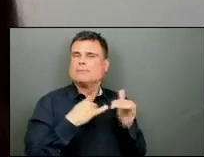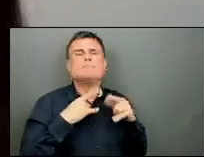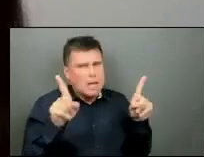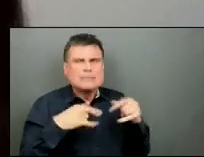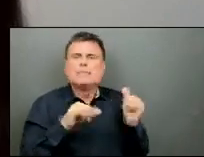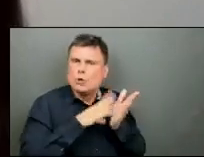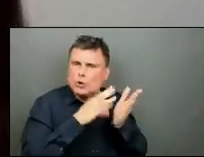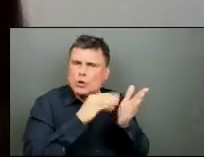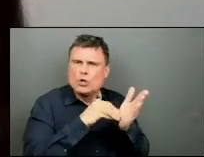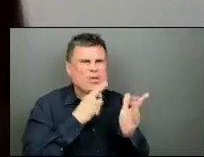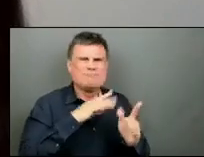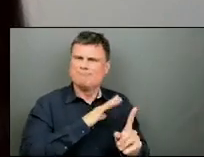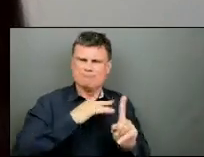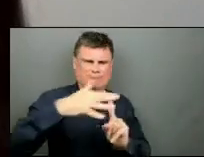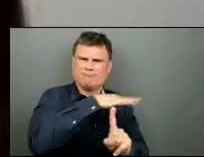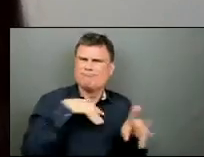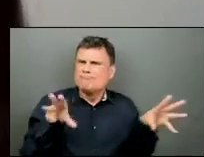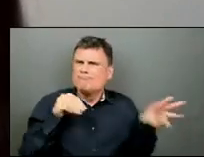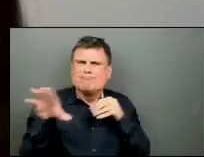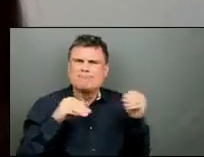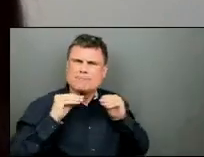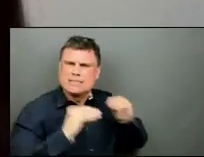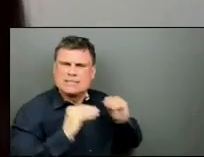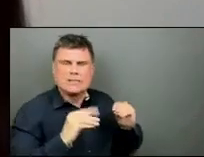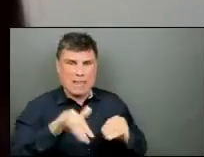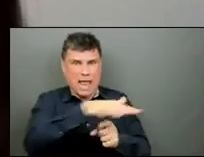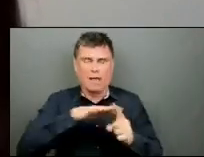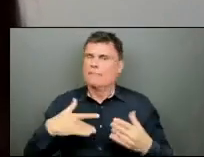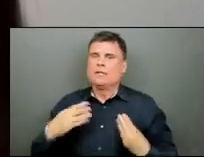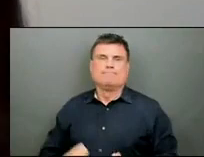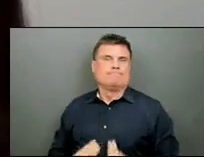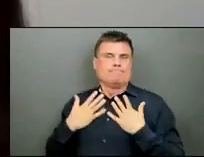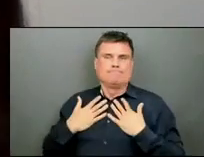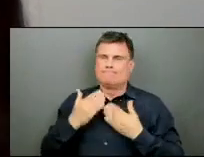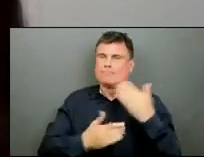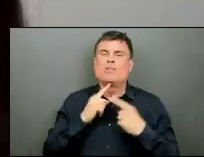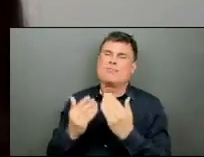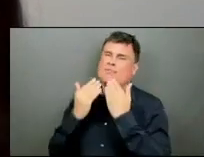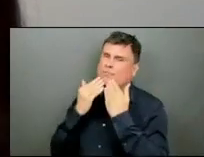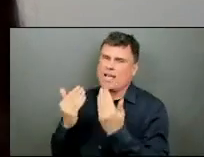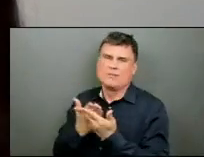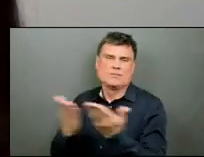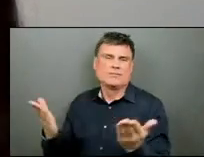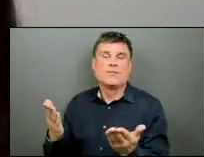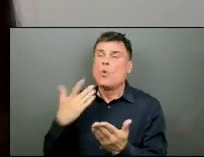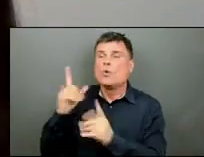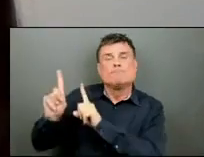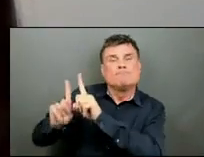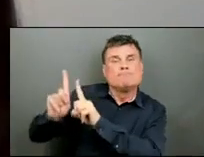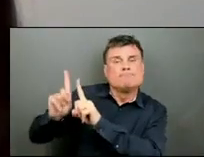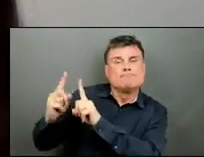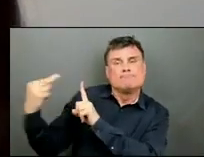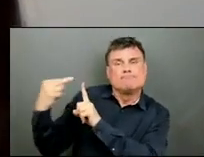surrounded by inspiring people. I'm so grateful to be a participant and for the mentorship I've received. I know this will be a valuable foundation for the